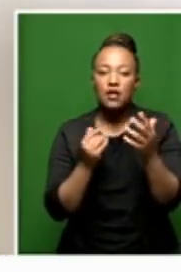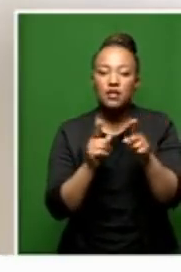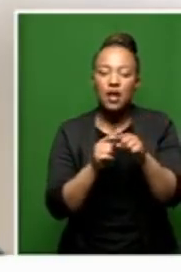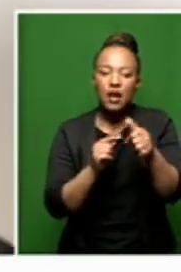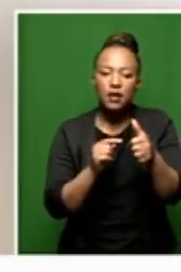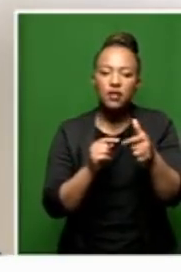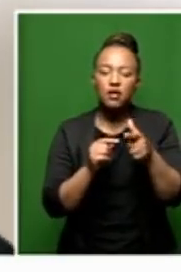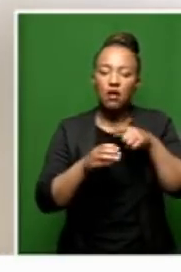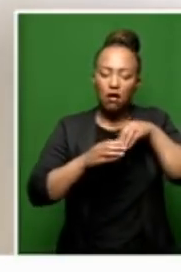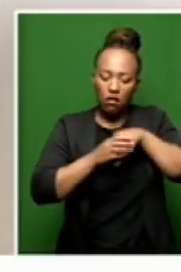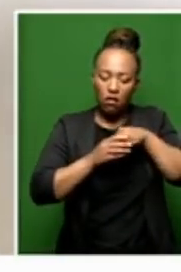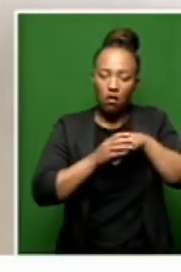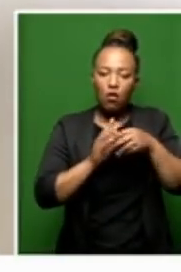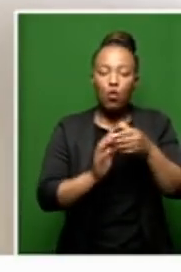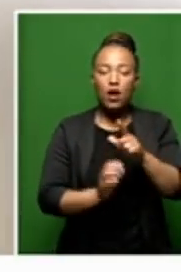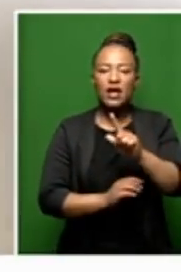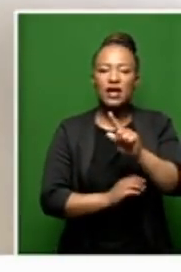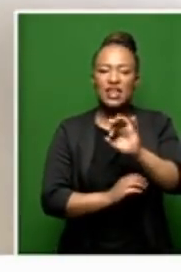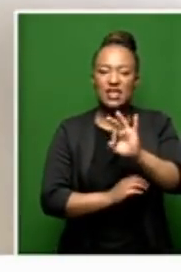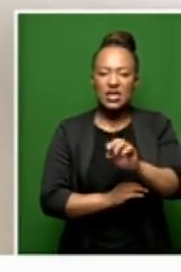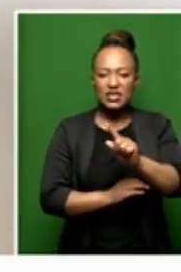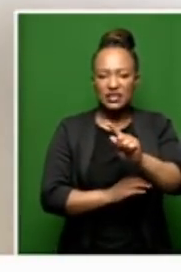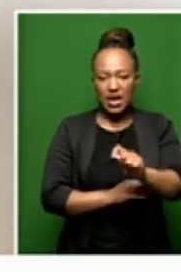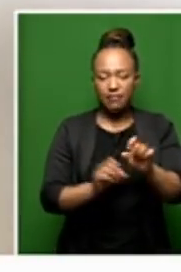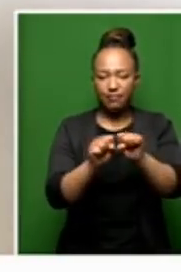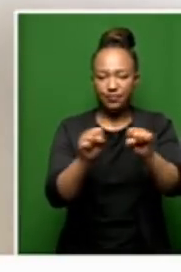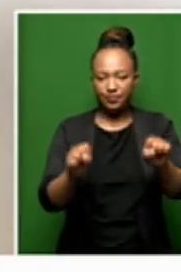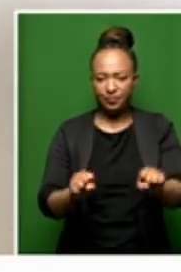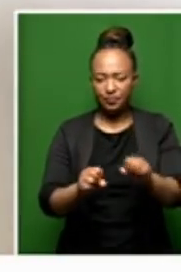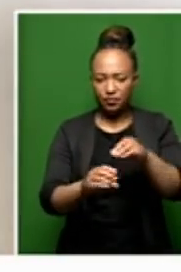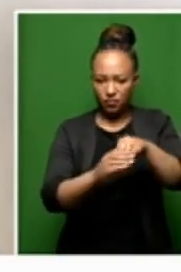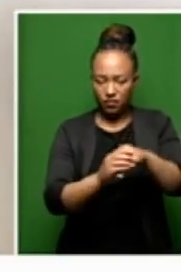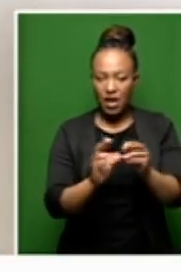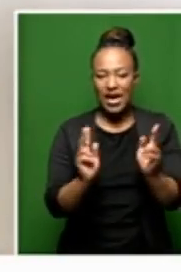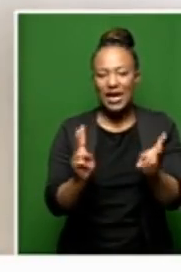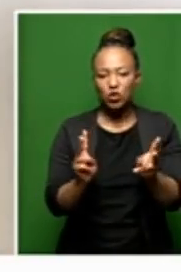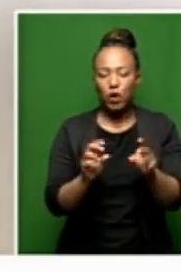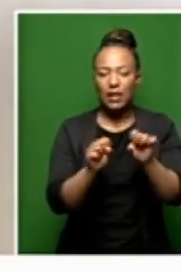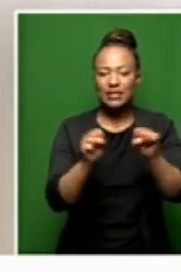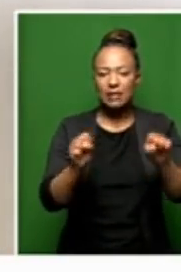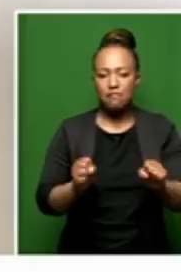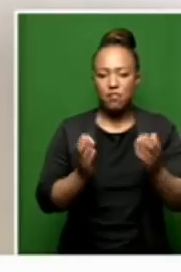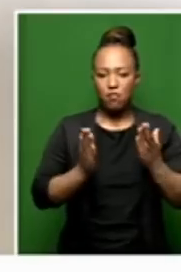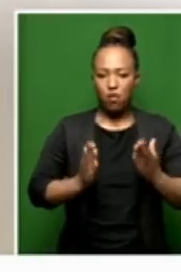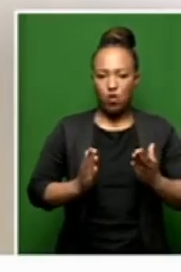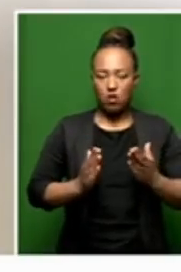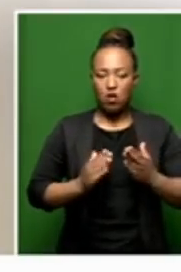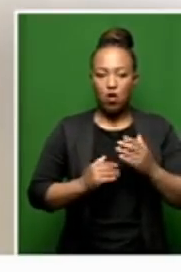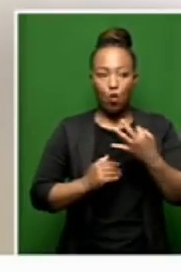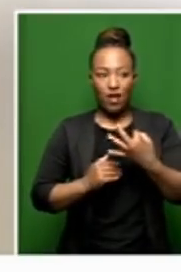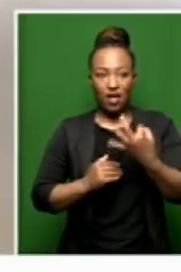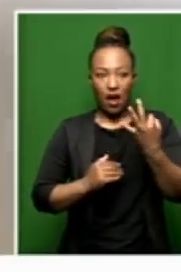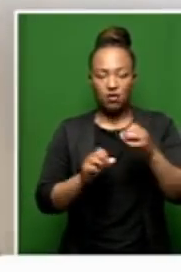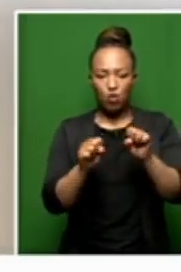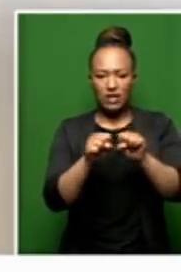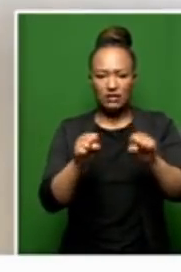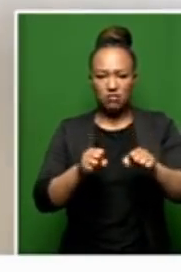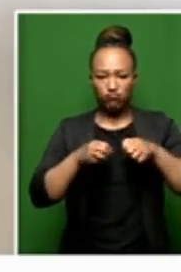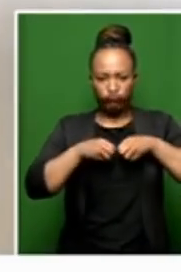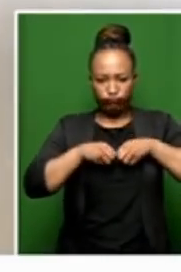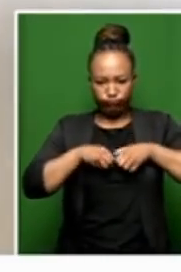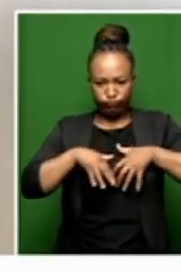as a 3-tier system in our defense, in our natural immunity. And when it starts hitting our second or third defense system,